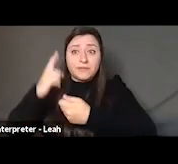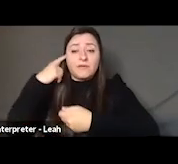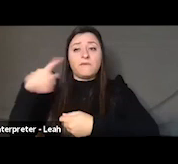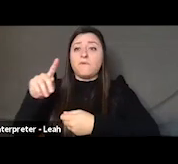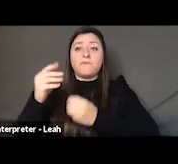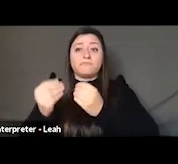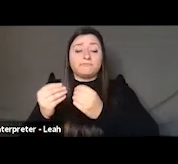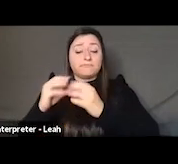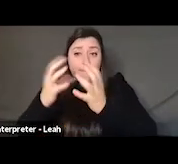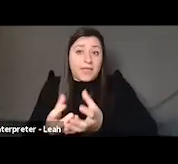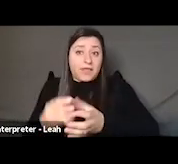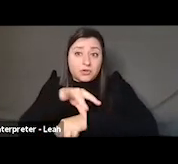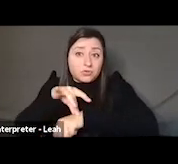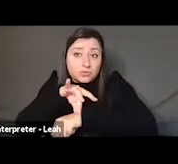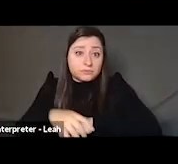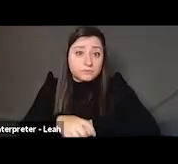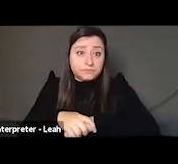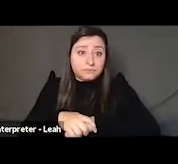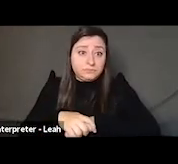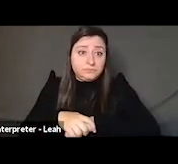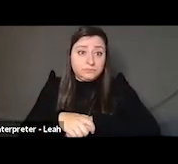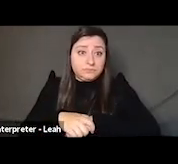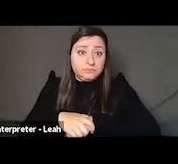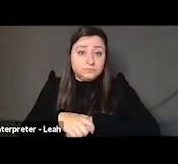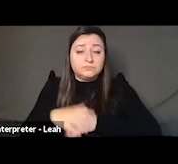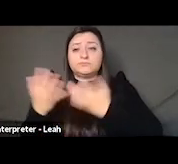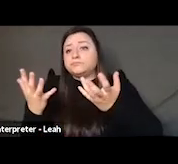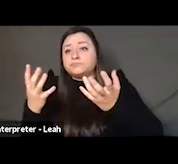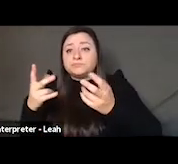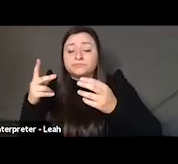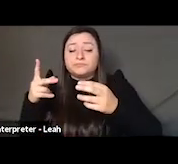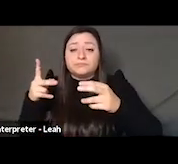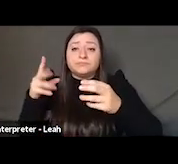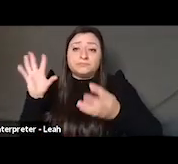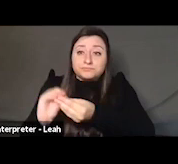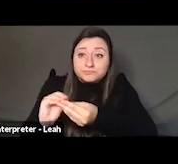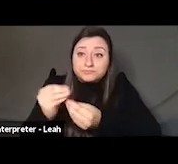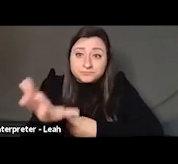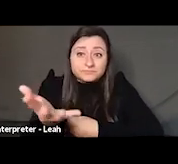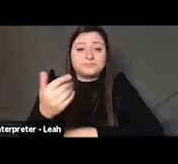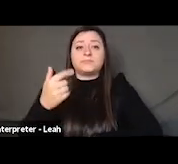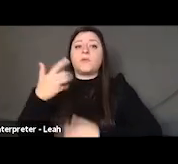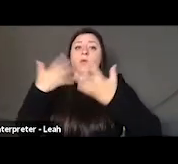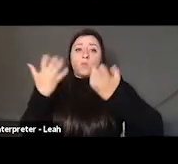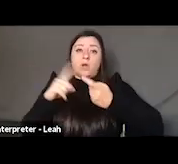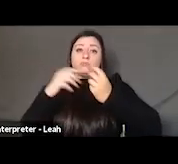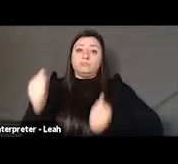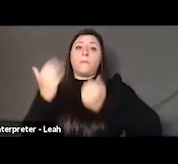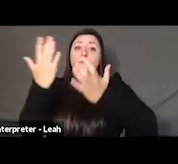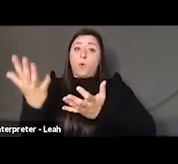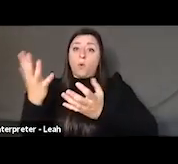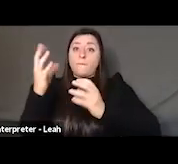So to cut the story short, we are proposing to plant dense native forests to increase the resilience of our